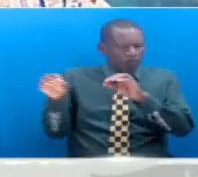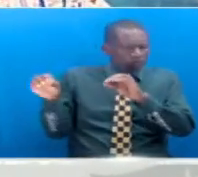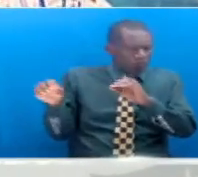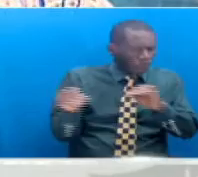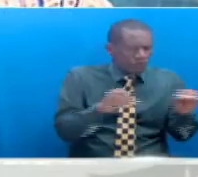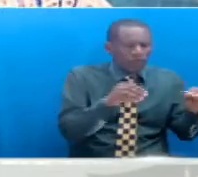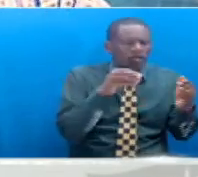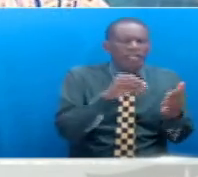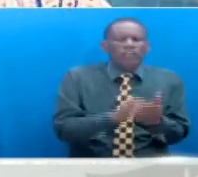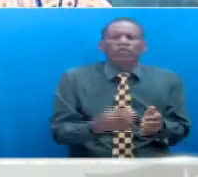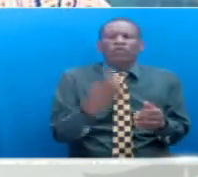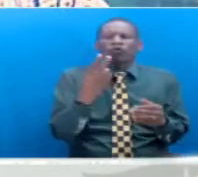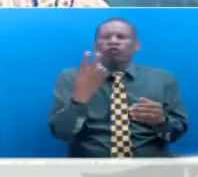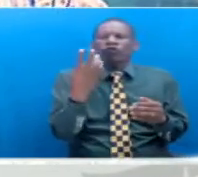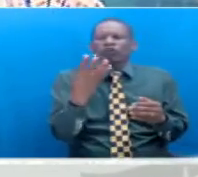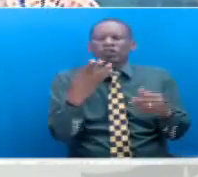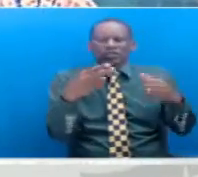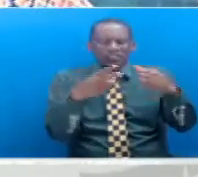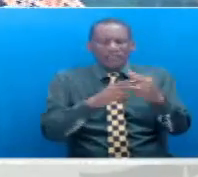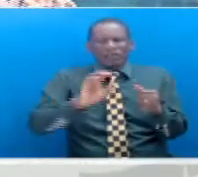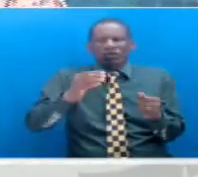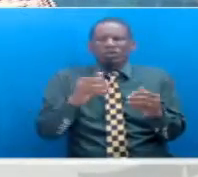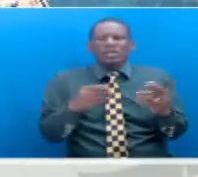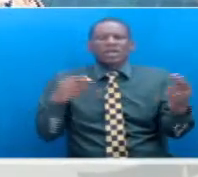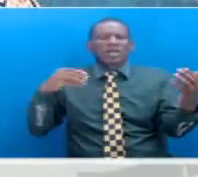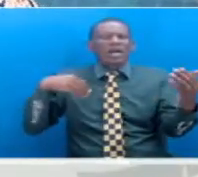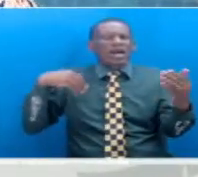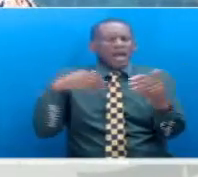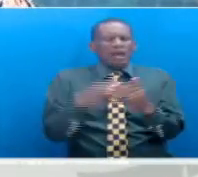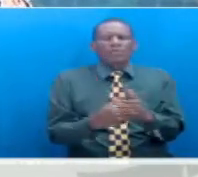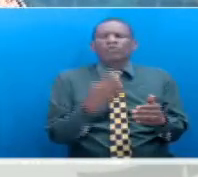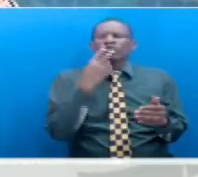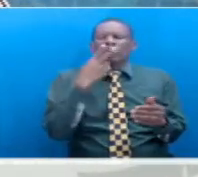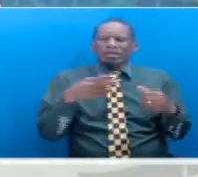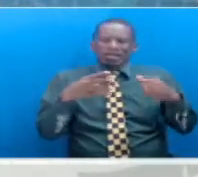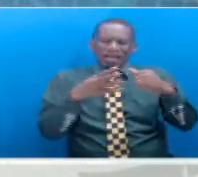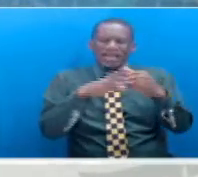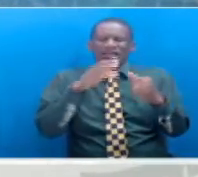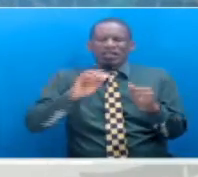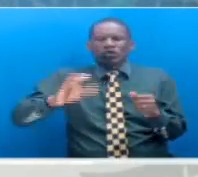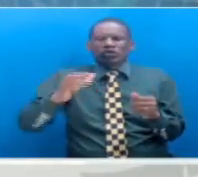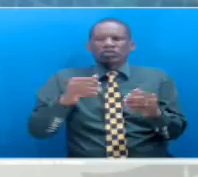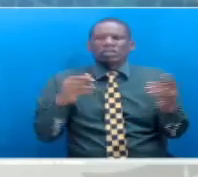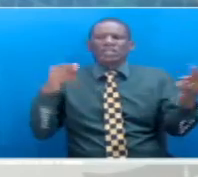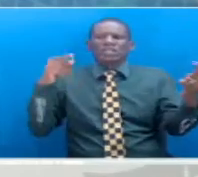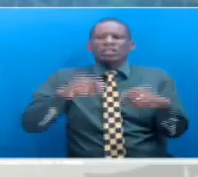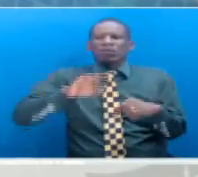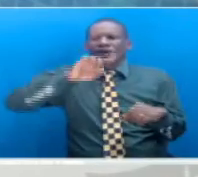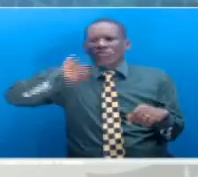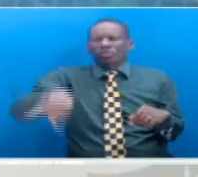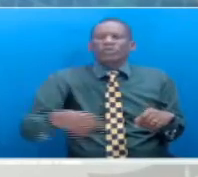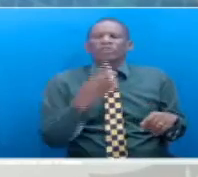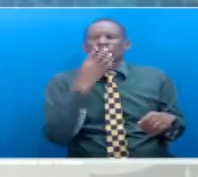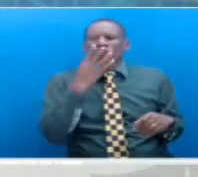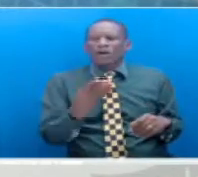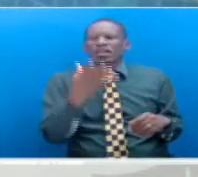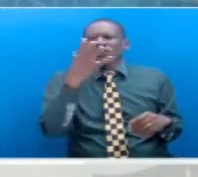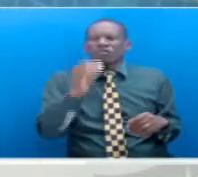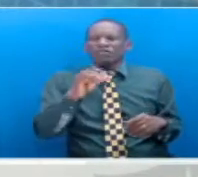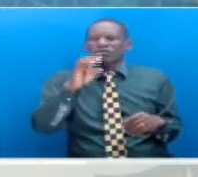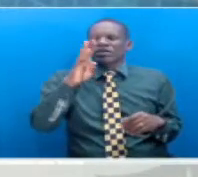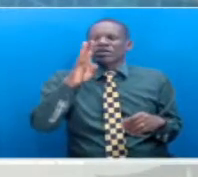counties, up to the 290 constituencies, up to 1,450